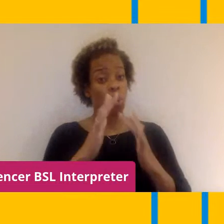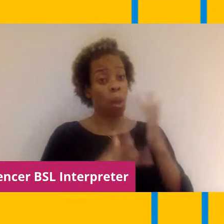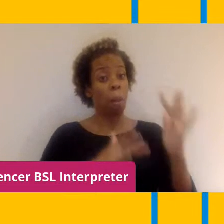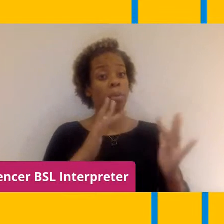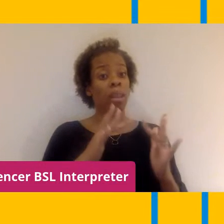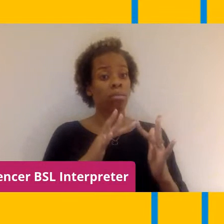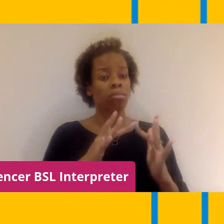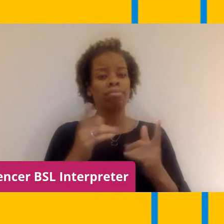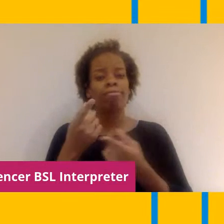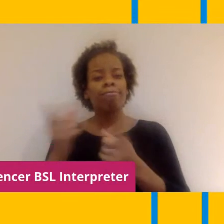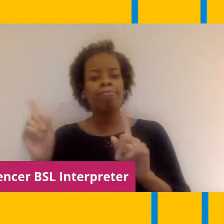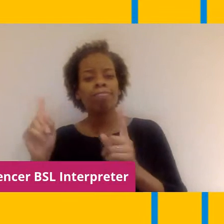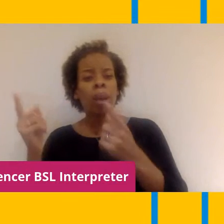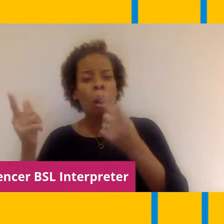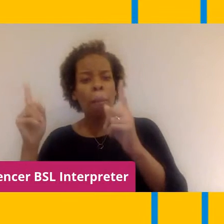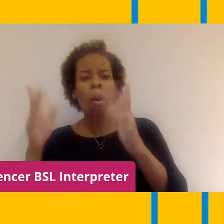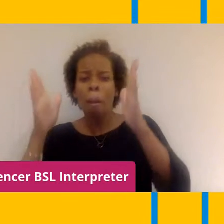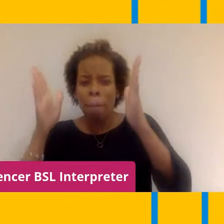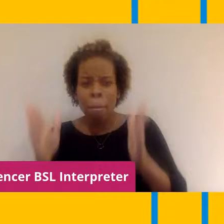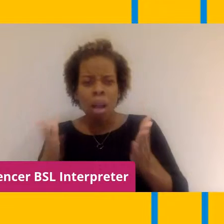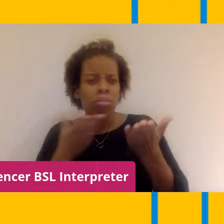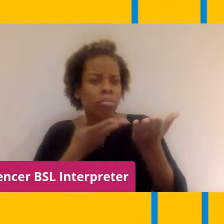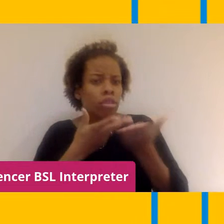with health and safety reps and the sort of